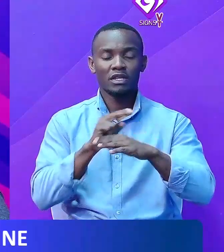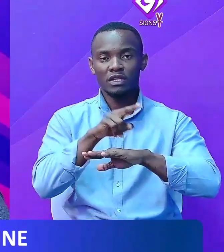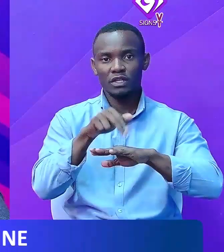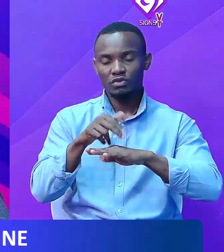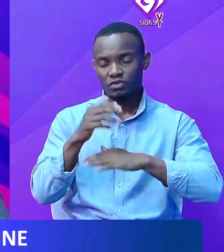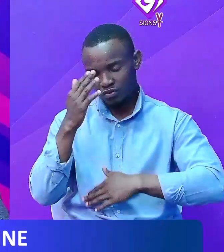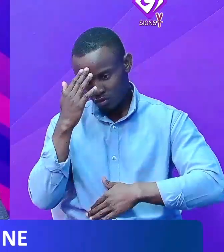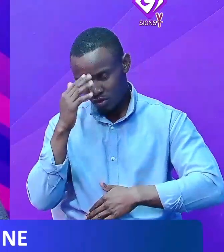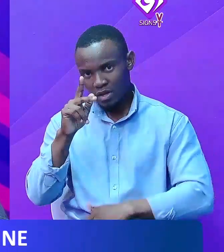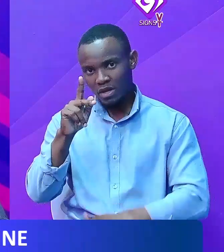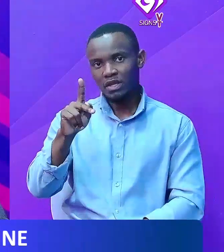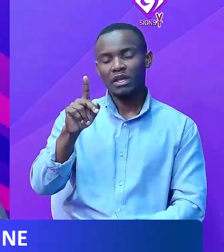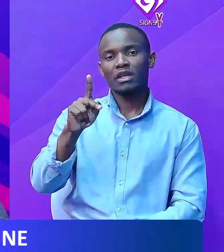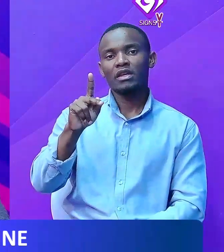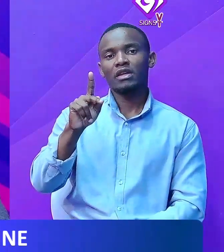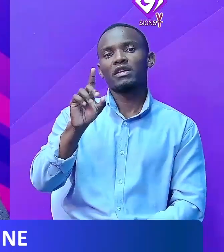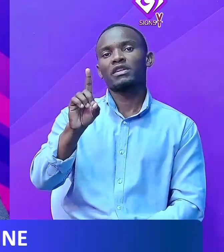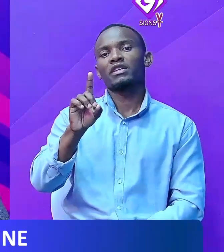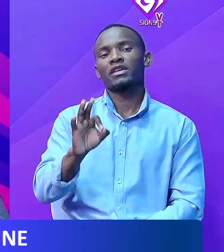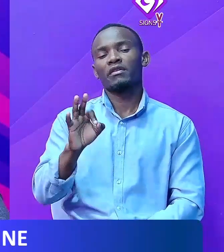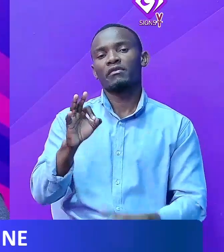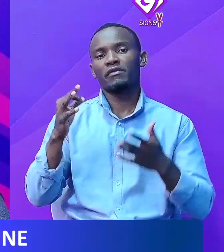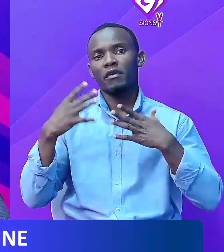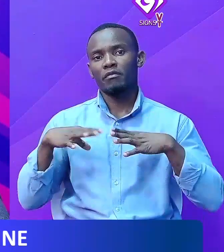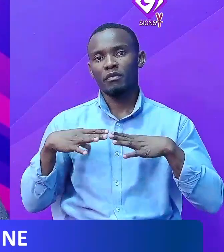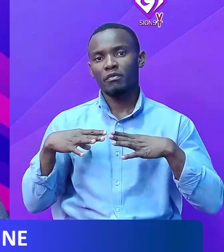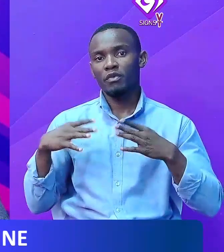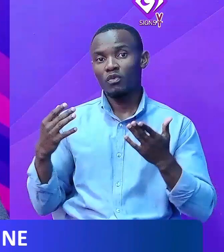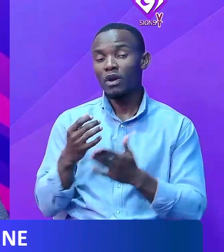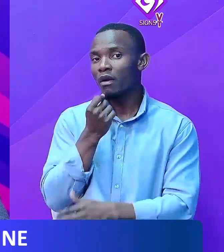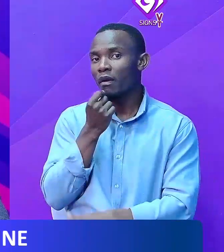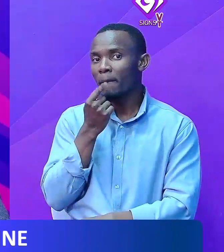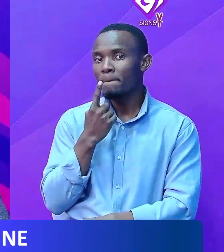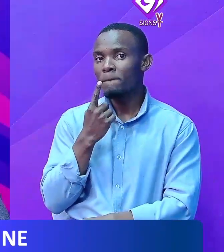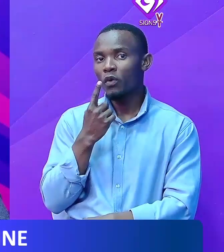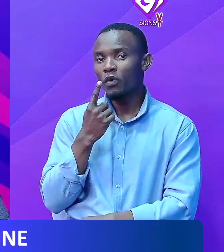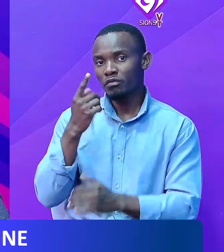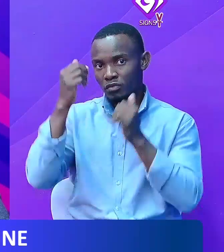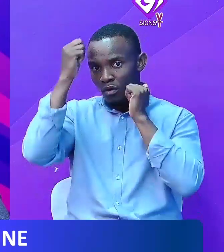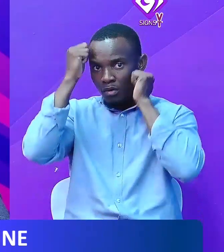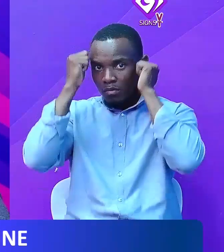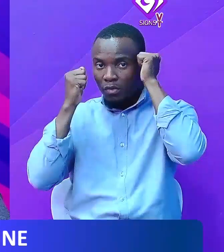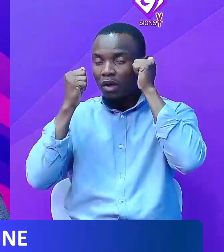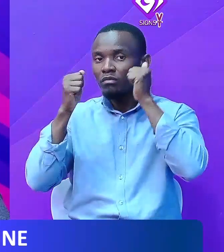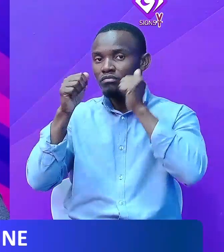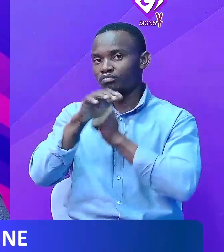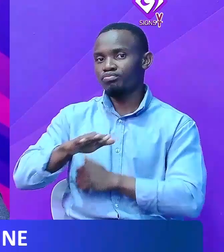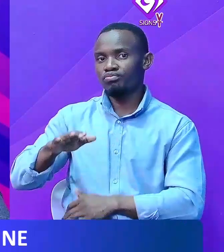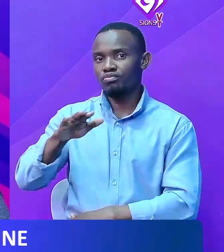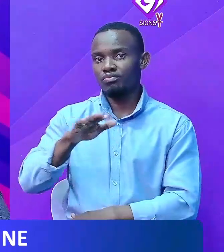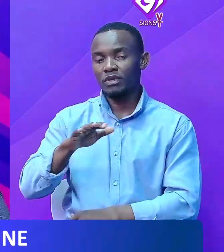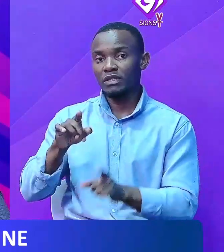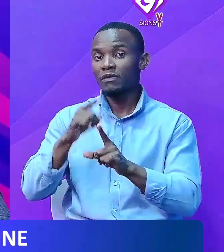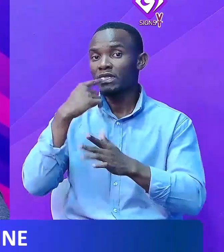Day celebration at Moi Barracks in Eldoret, the president said the event was a moment of deep national pride